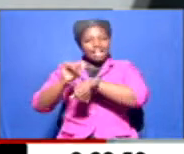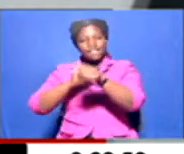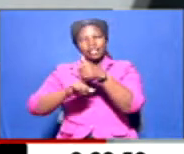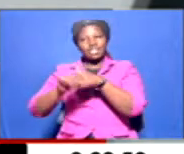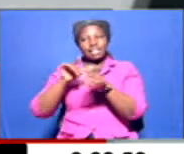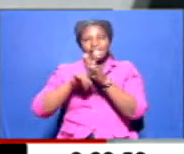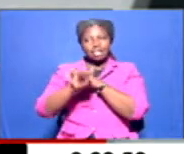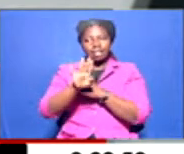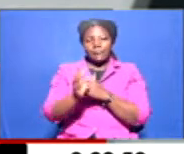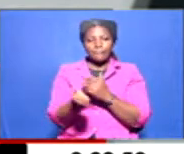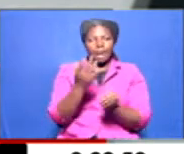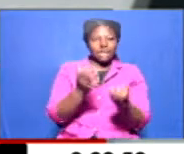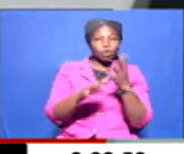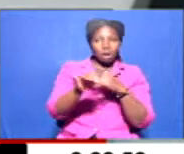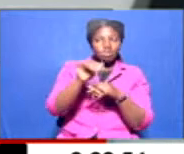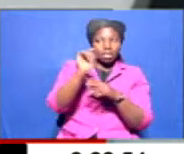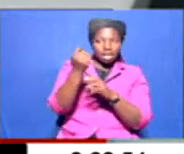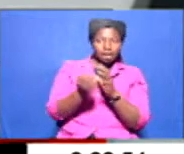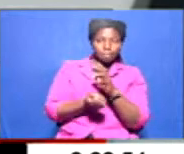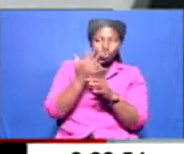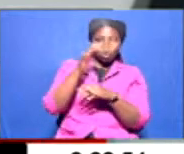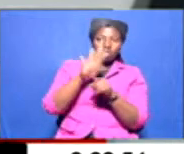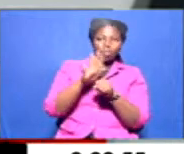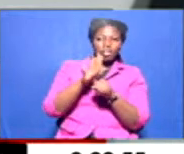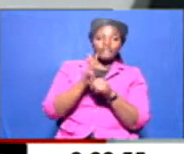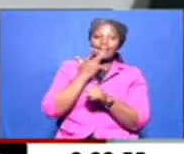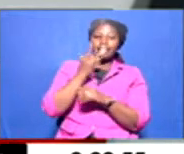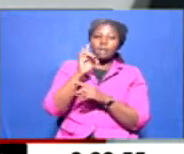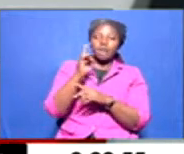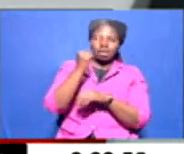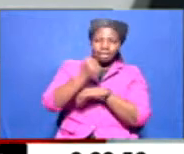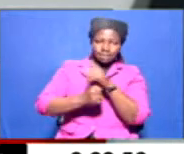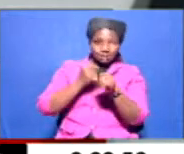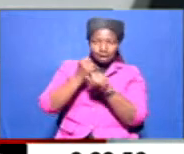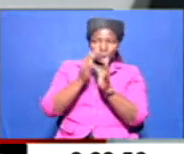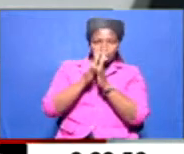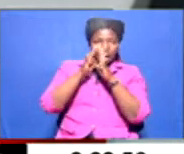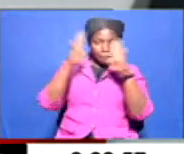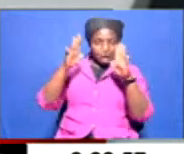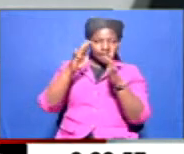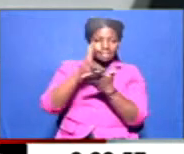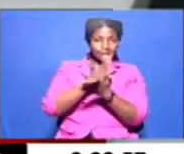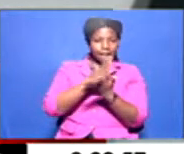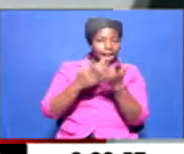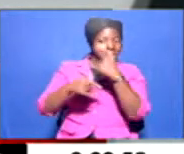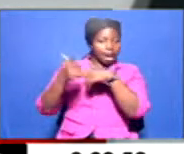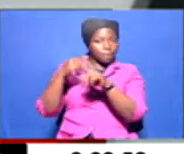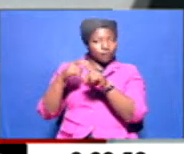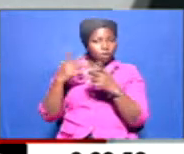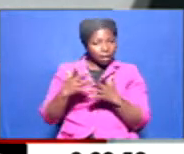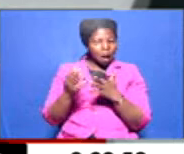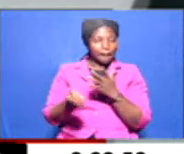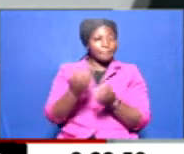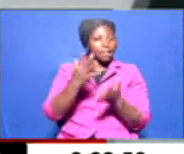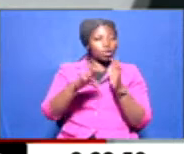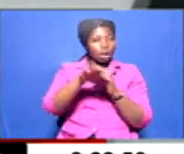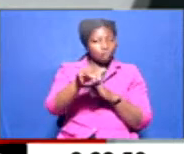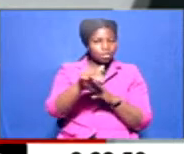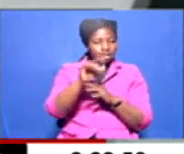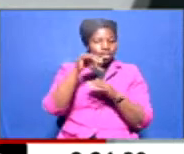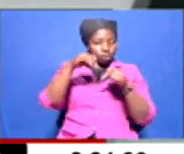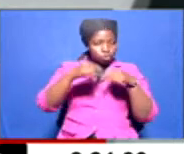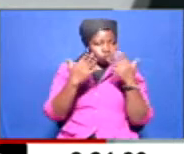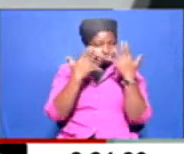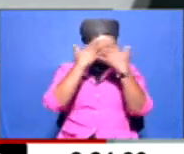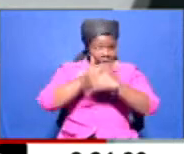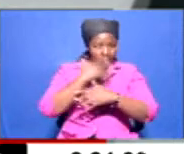4,000 metric tons of honey annually, with the biggest share of honey coming from Baringo County. Tonight on Magical